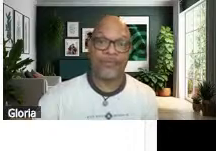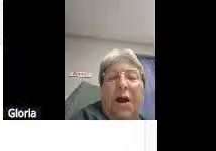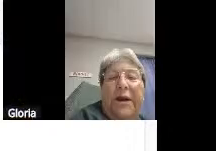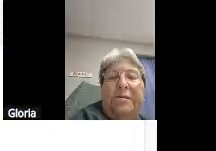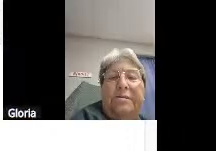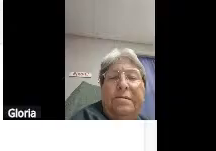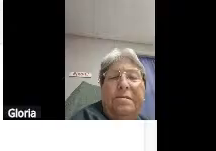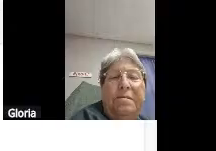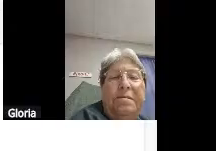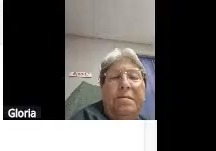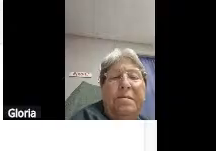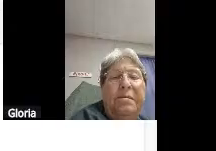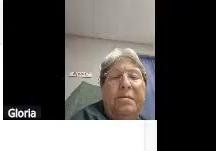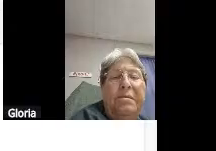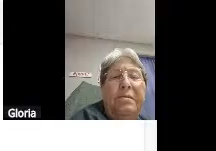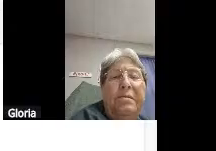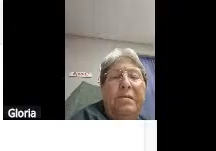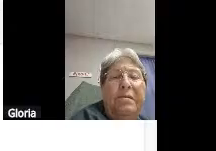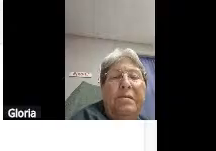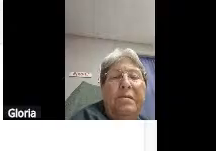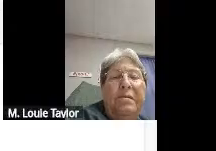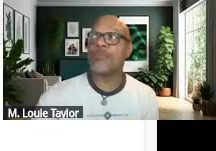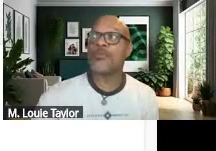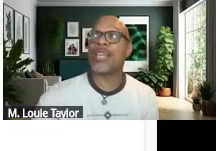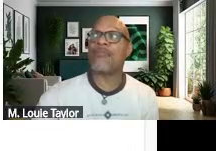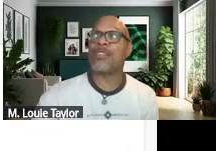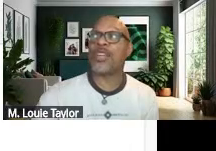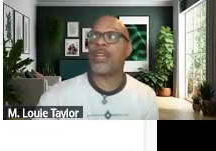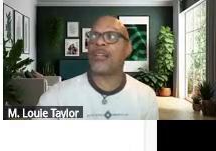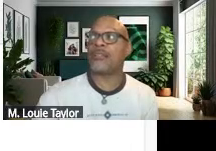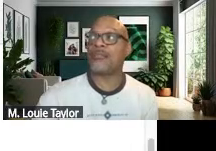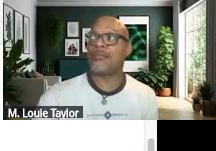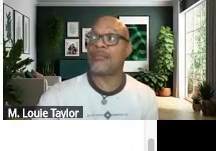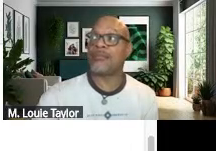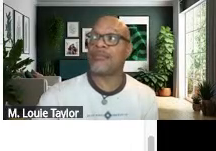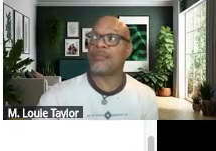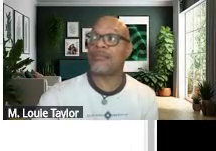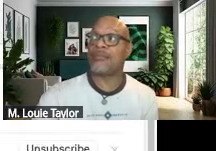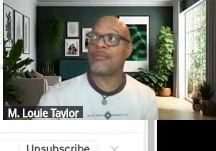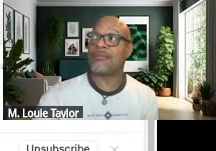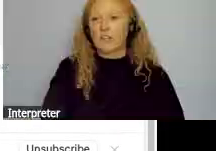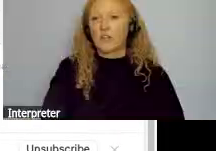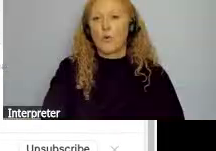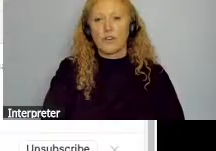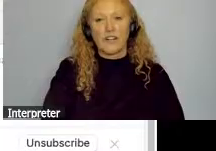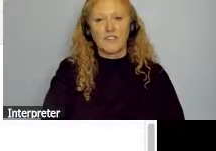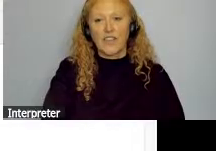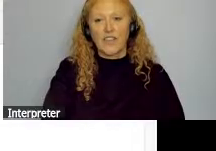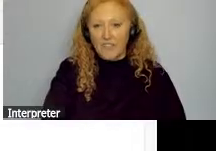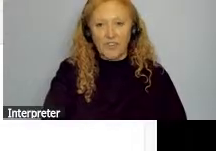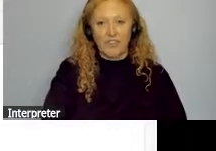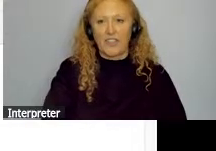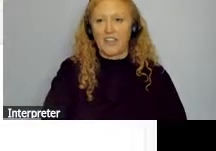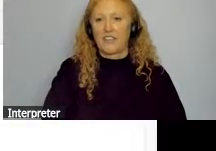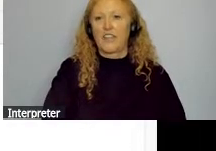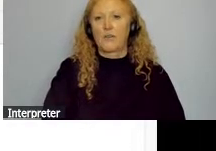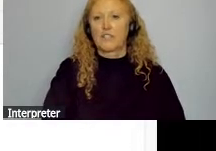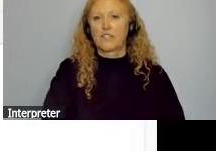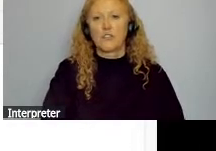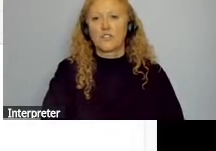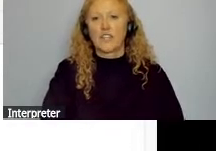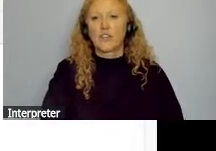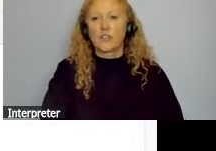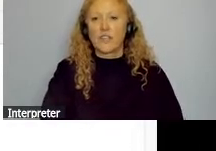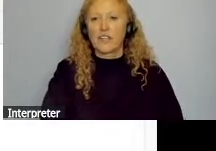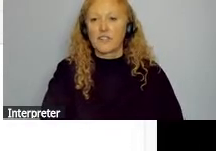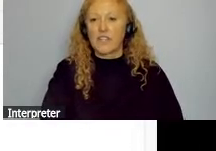All right. Well, that's nice. Yeah. So that email comes with so everything. that way it looks like it coordinates everything, and that way as